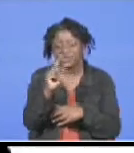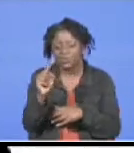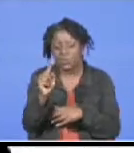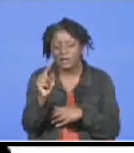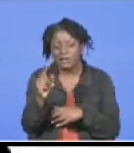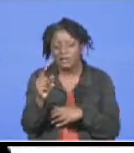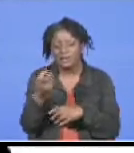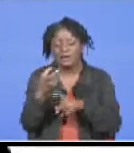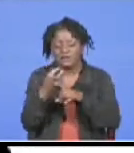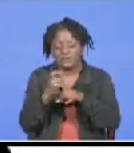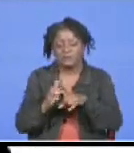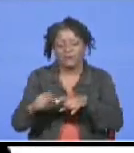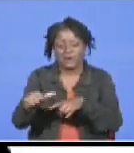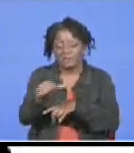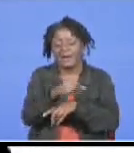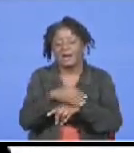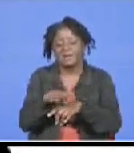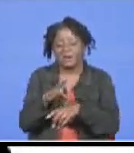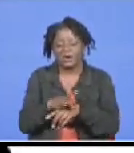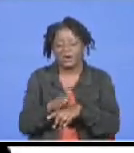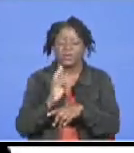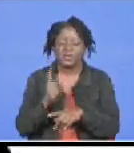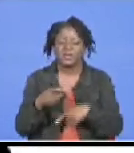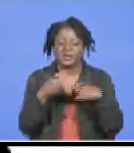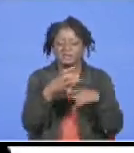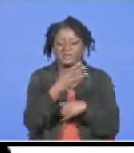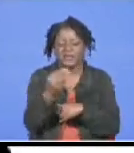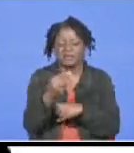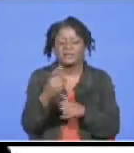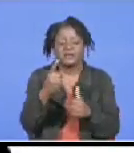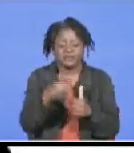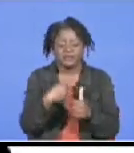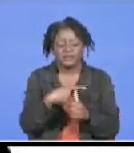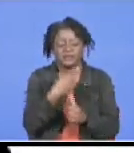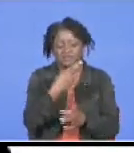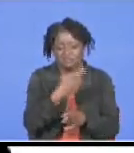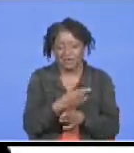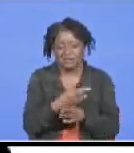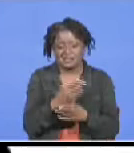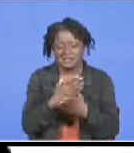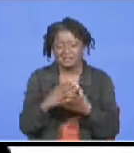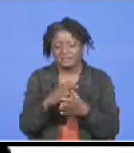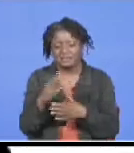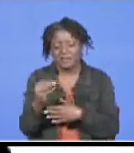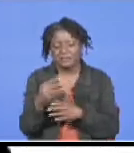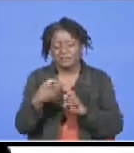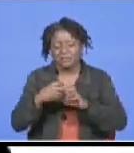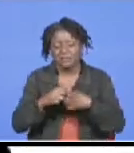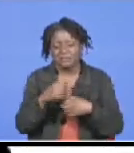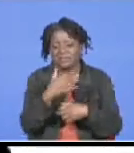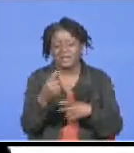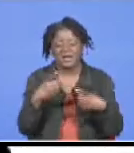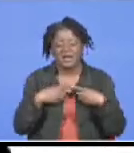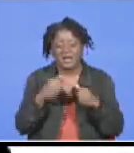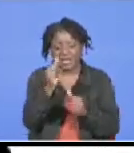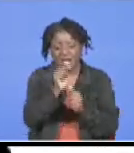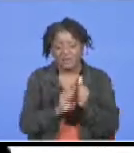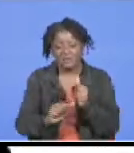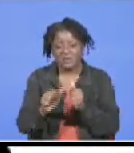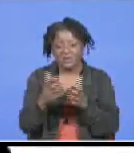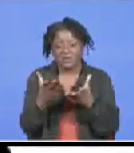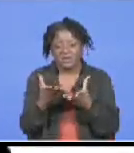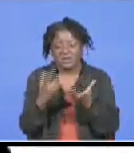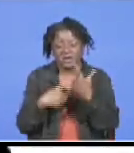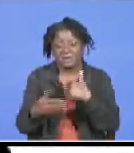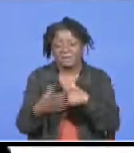be Abaconians. We give them they have first rights. Some of them, the problem that they had, everybody wanted to come